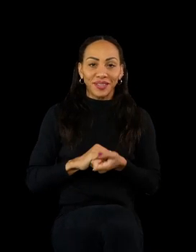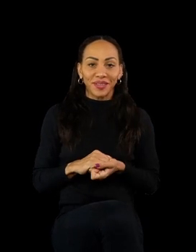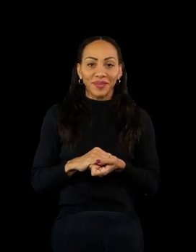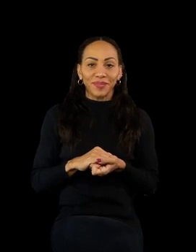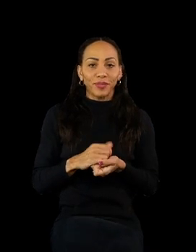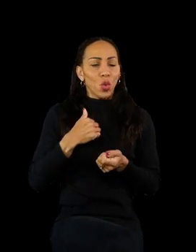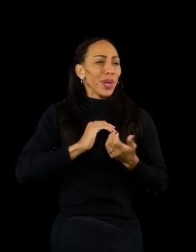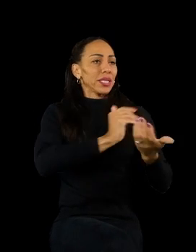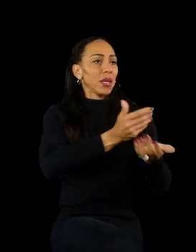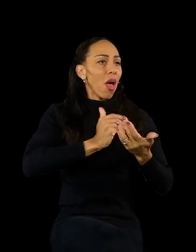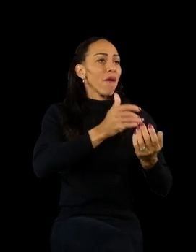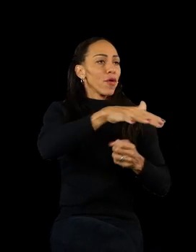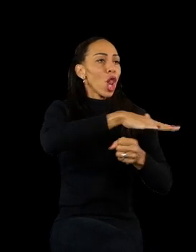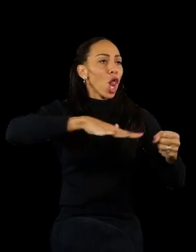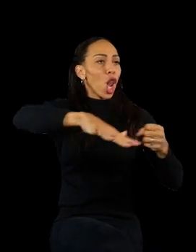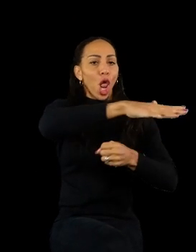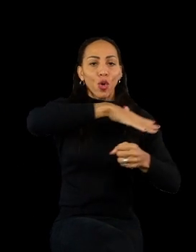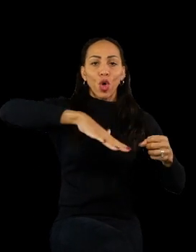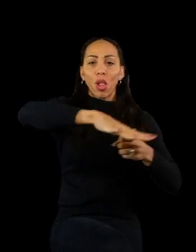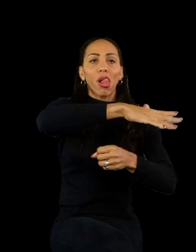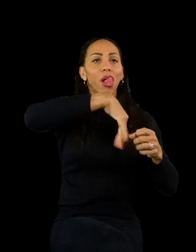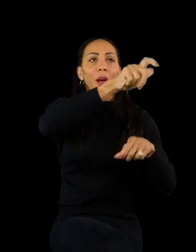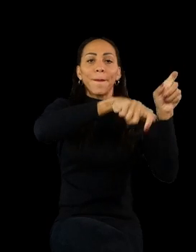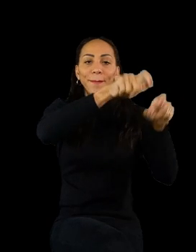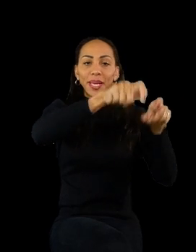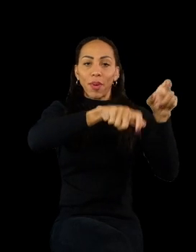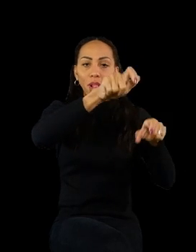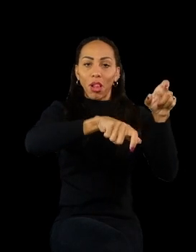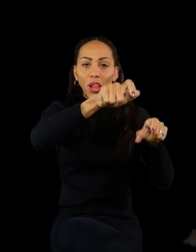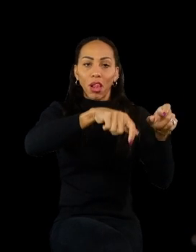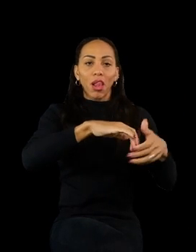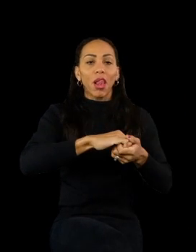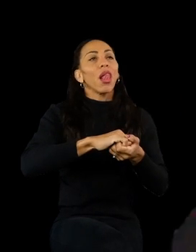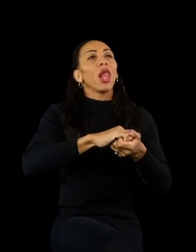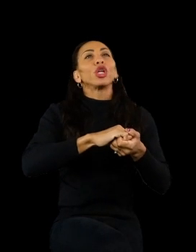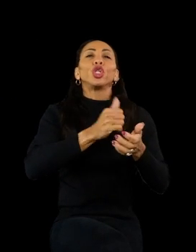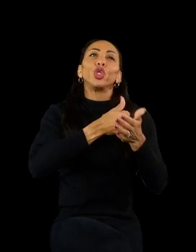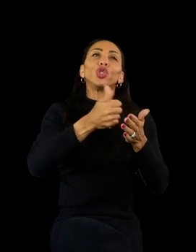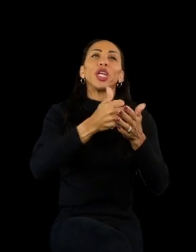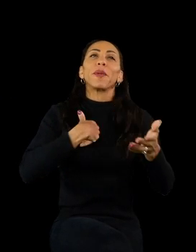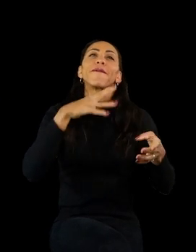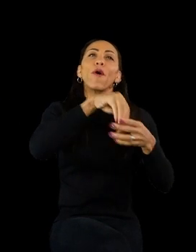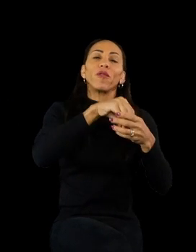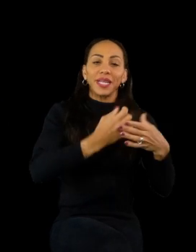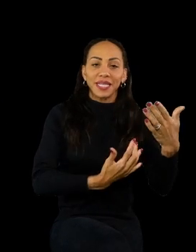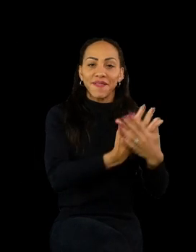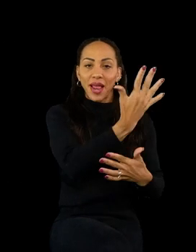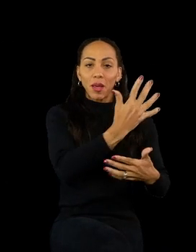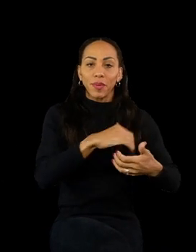so we serve the local disabled people, mainly for their arts development.